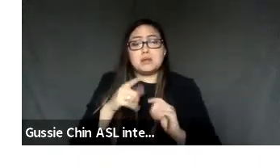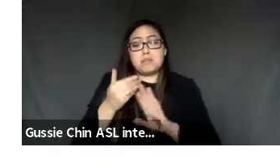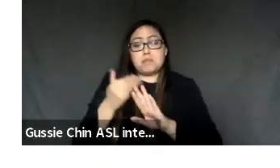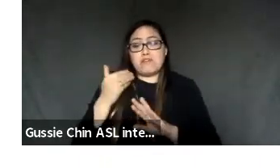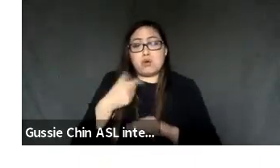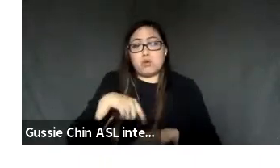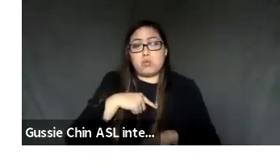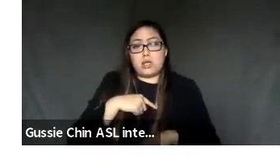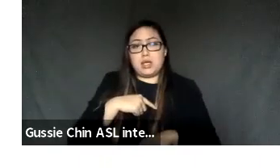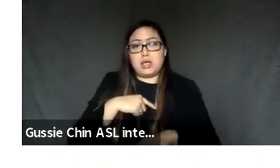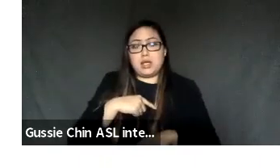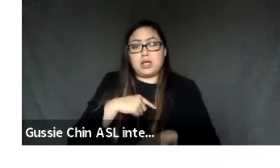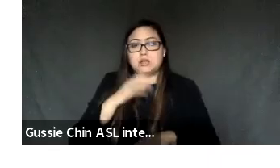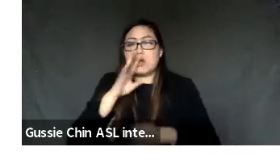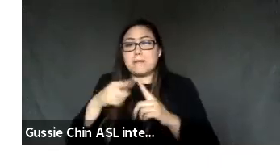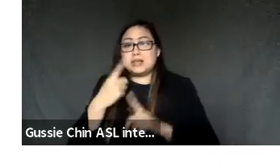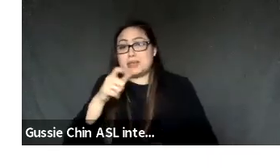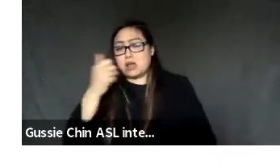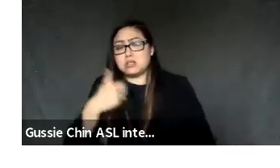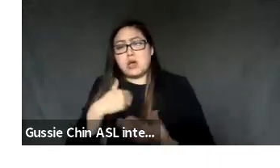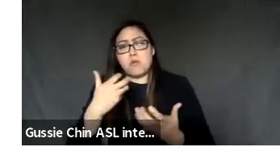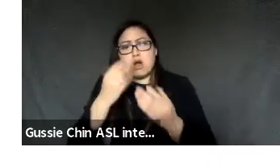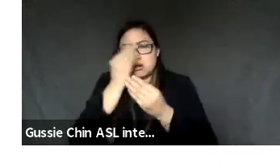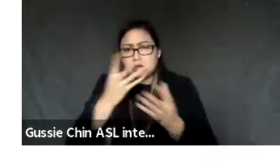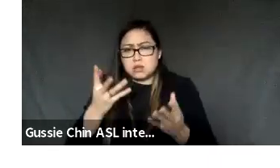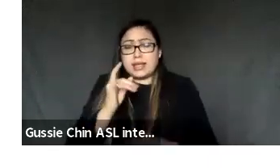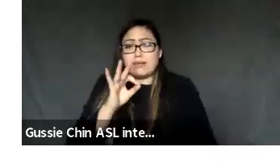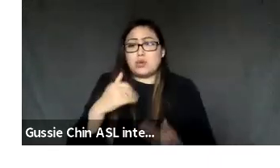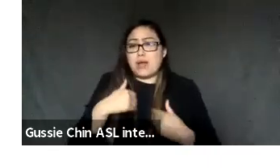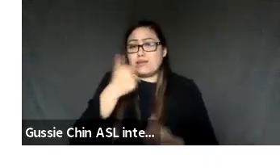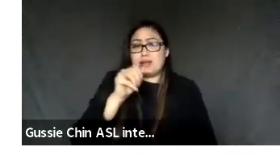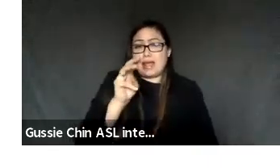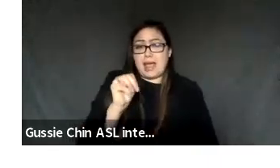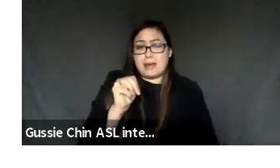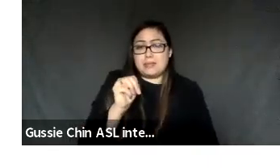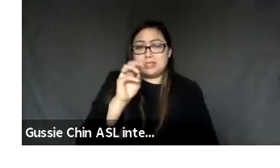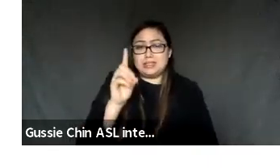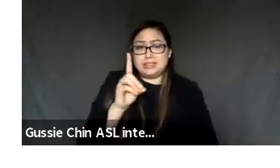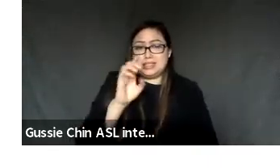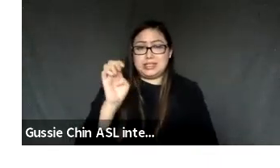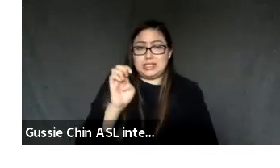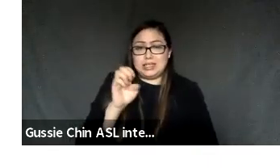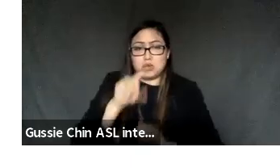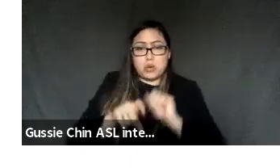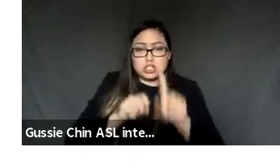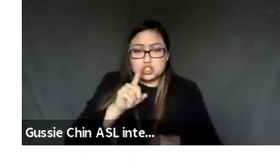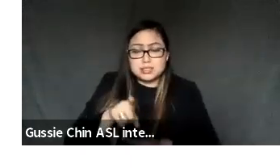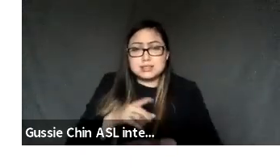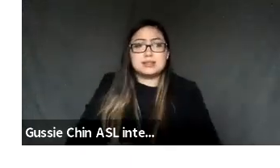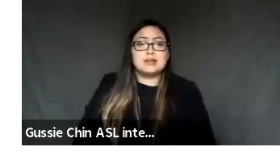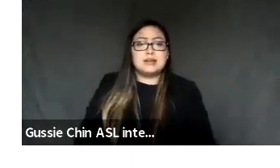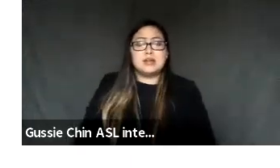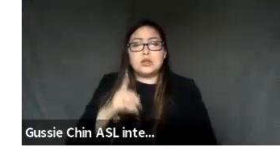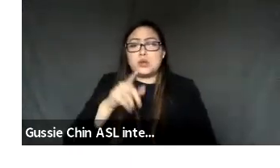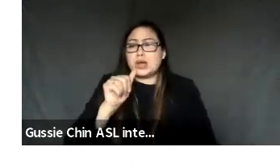go on to something else, I want to just make note that if you have any MDE questions, medical diagnostic equipment questions, you